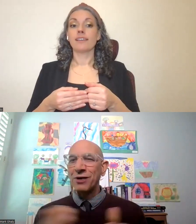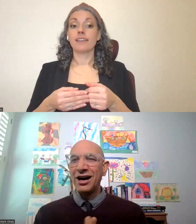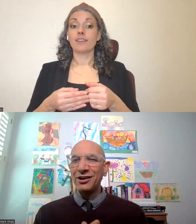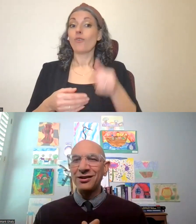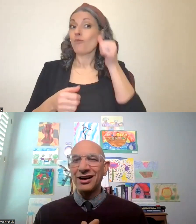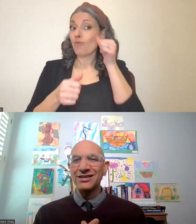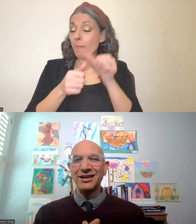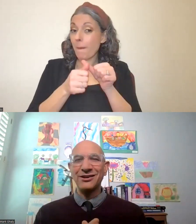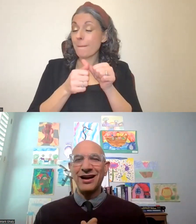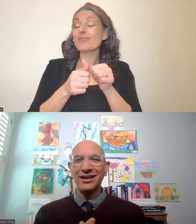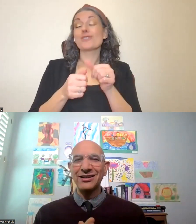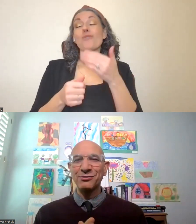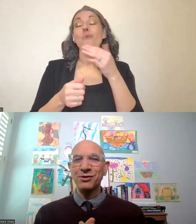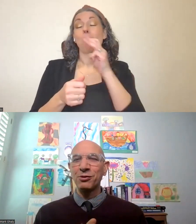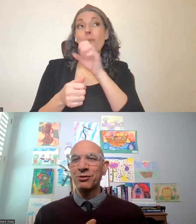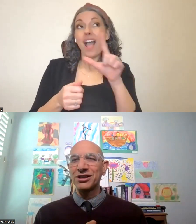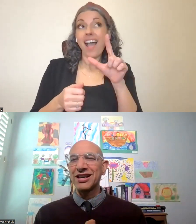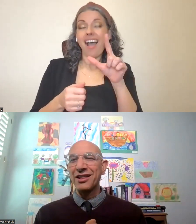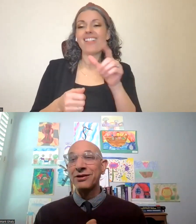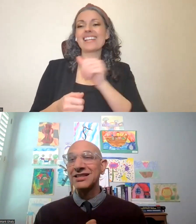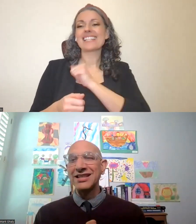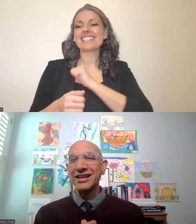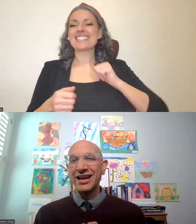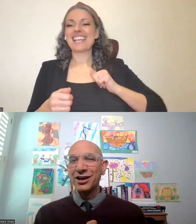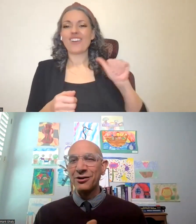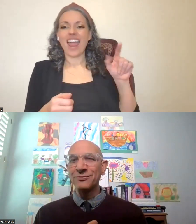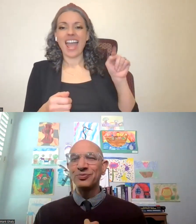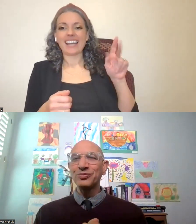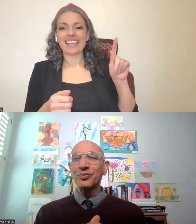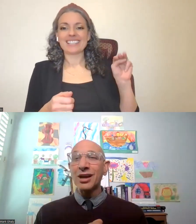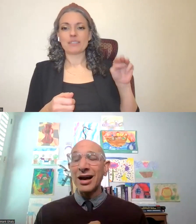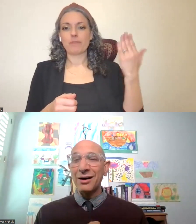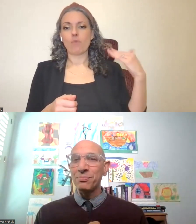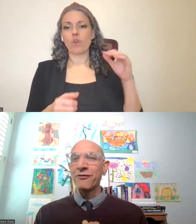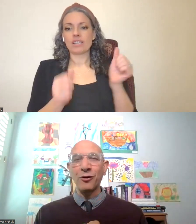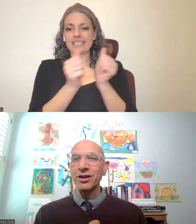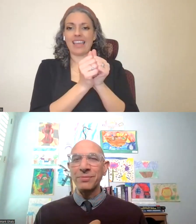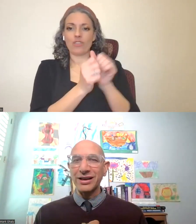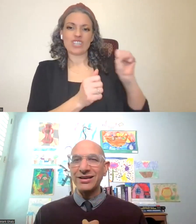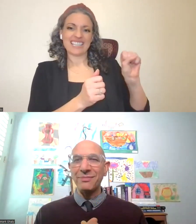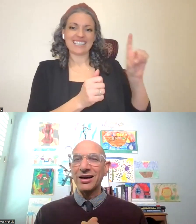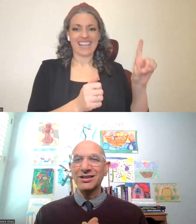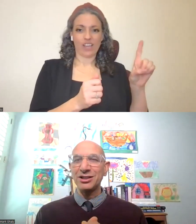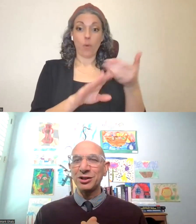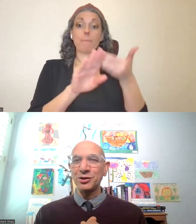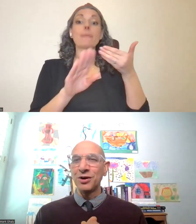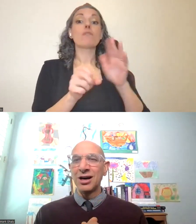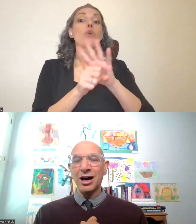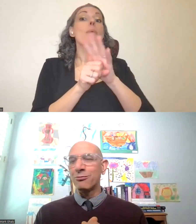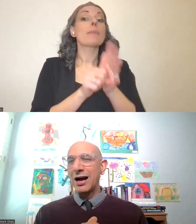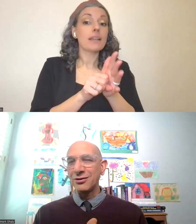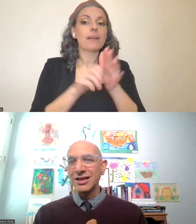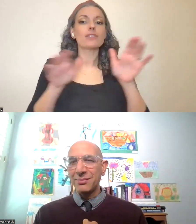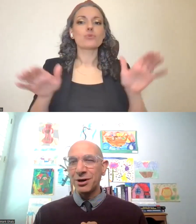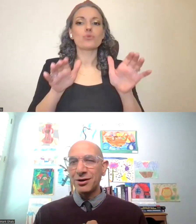Remember as well, Senator Atkins, when we were together in San Diego before the pandemic to do